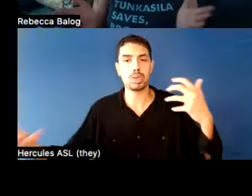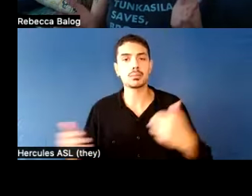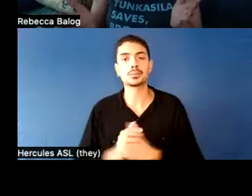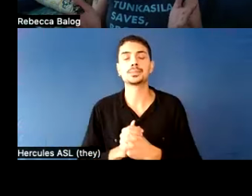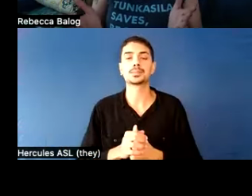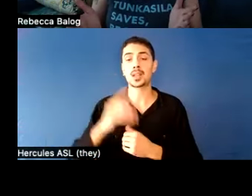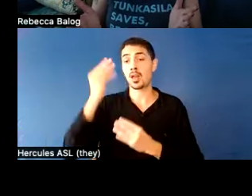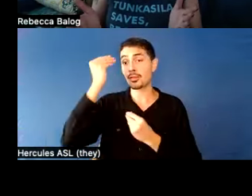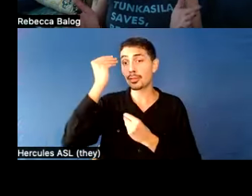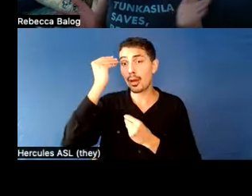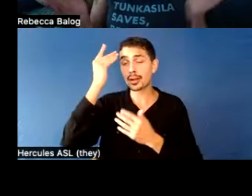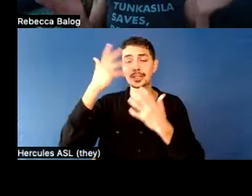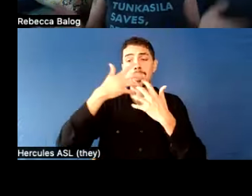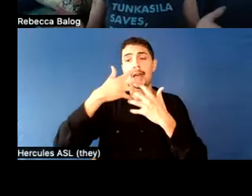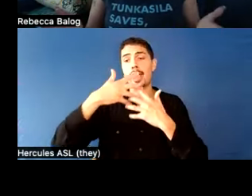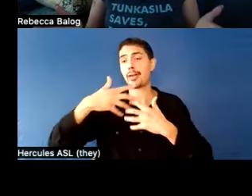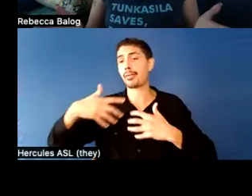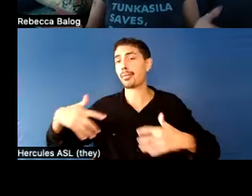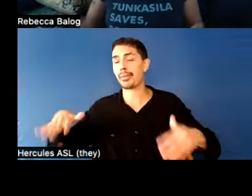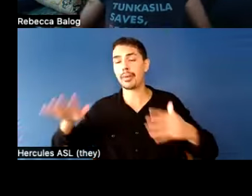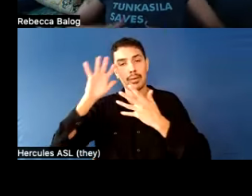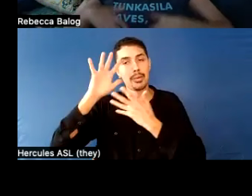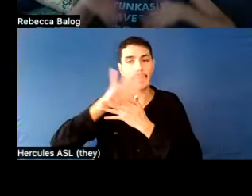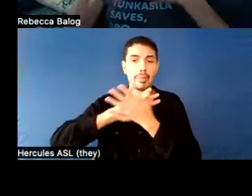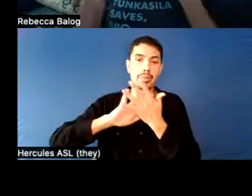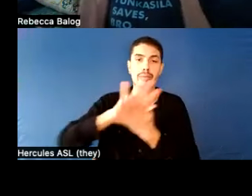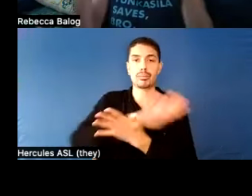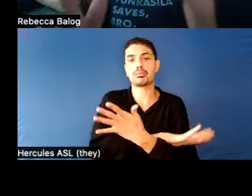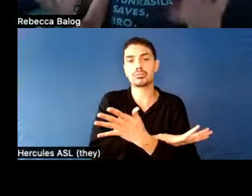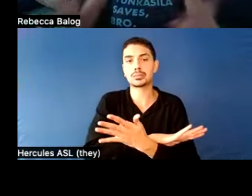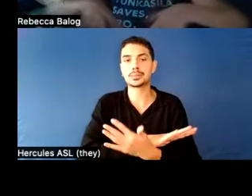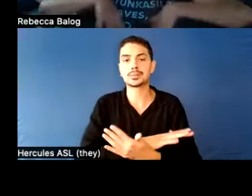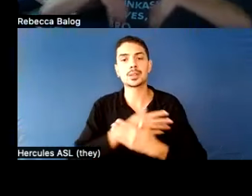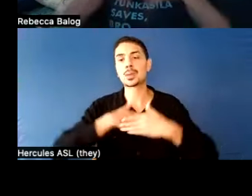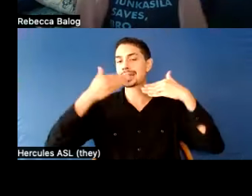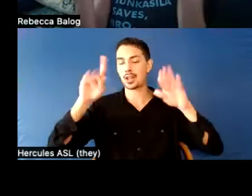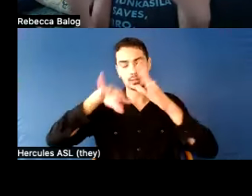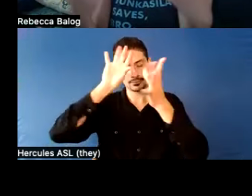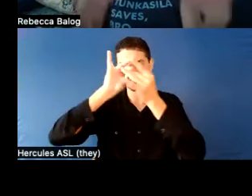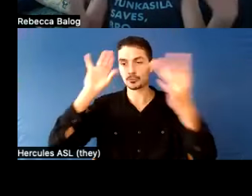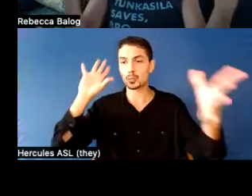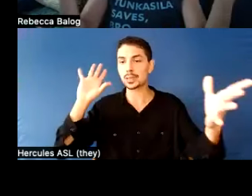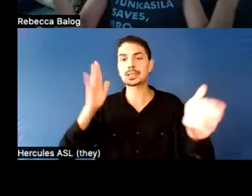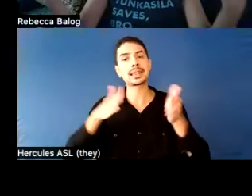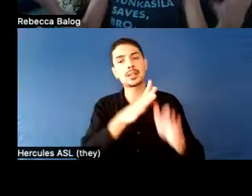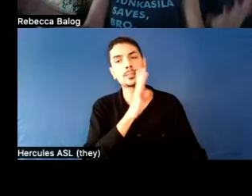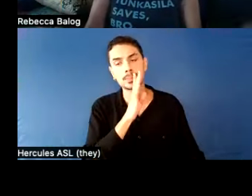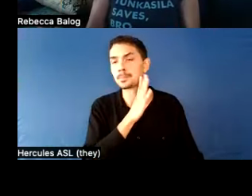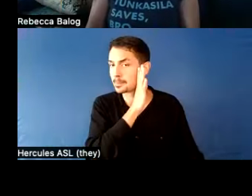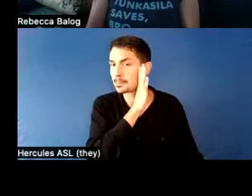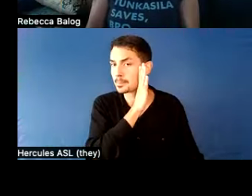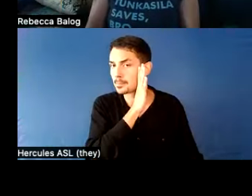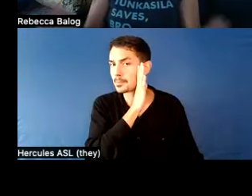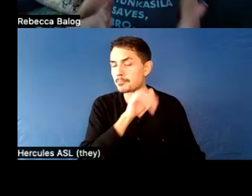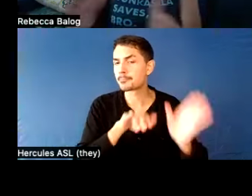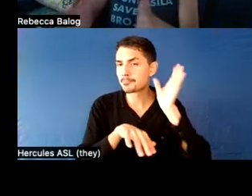clunky and messed up, and we don't focus on that. We're just going to allow them to release and speak, and they'll put their